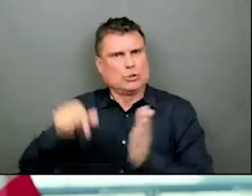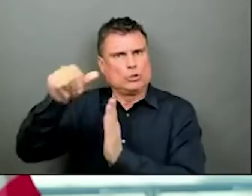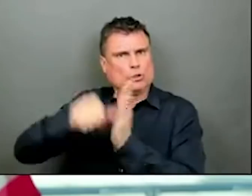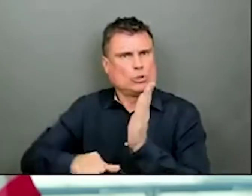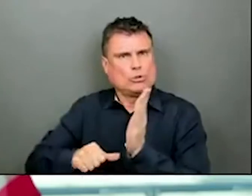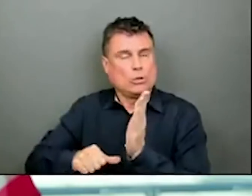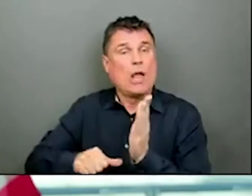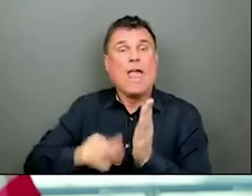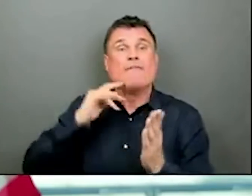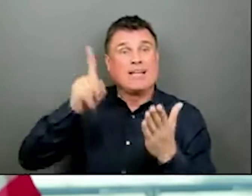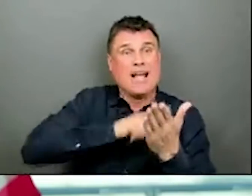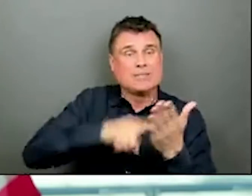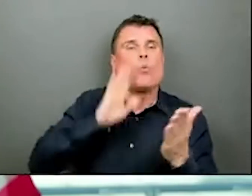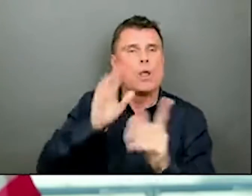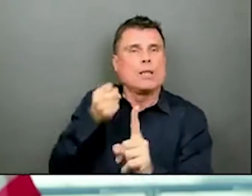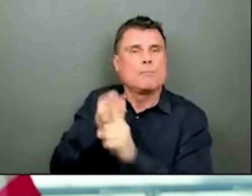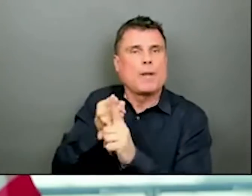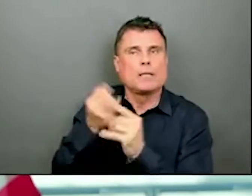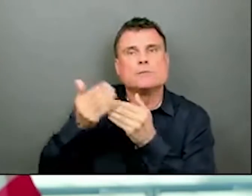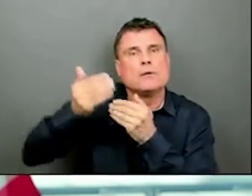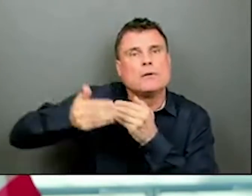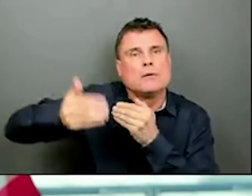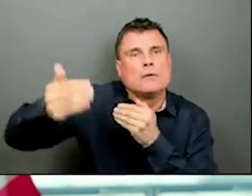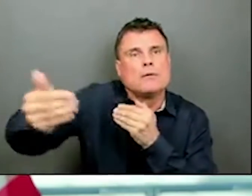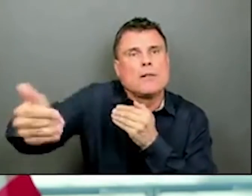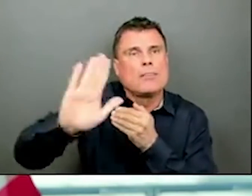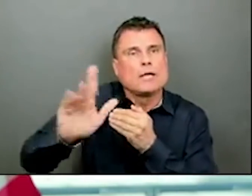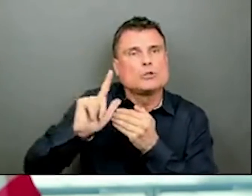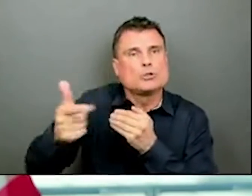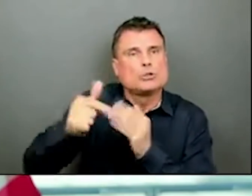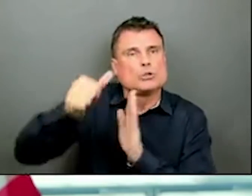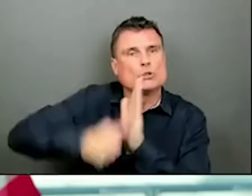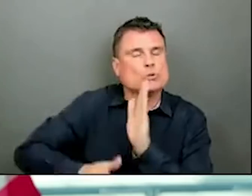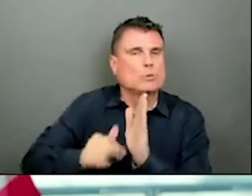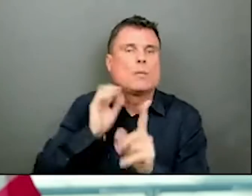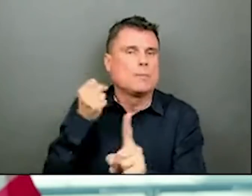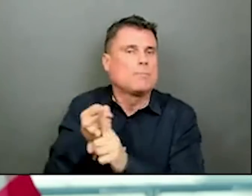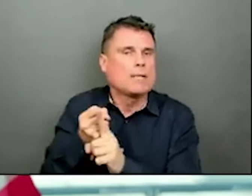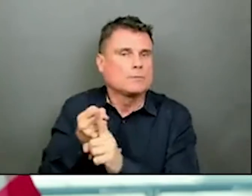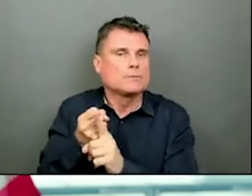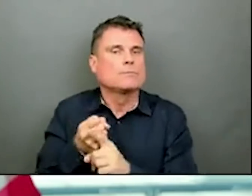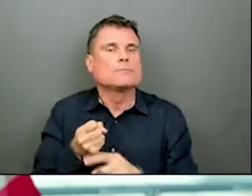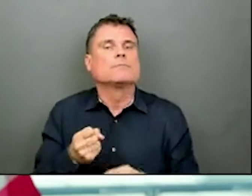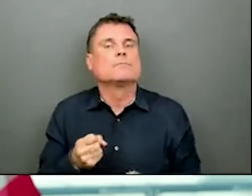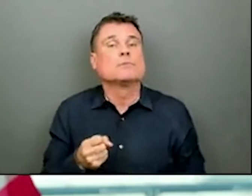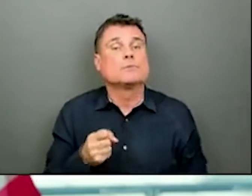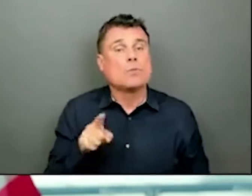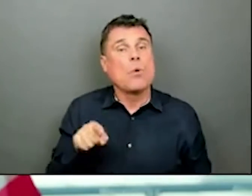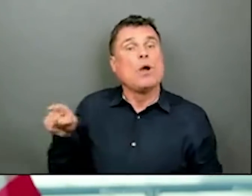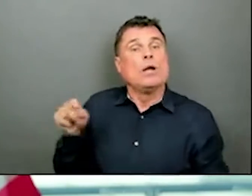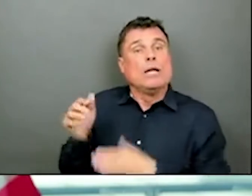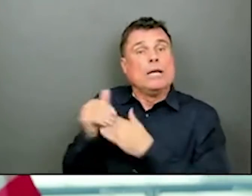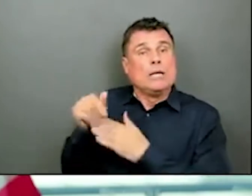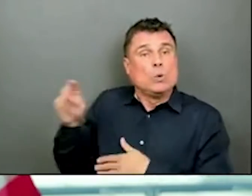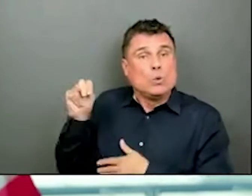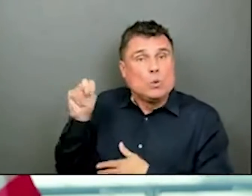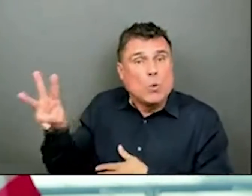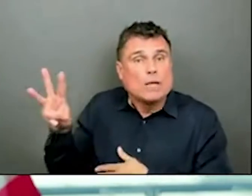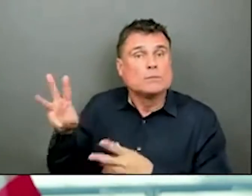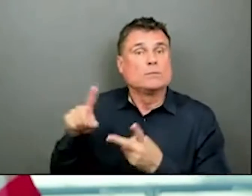are the measures that the leadership teams in Surrey, in New West, in Richmond,